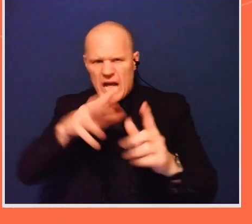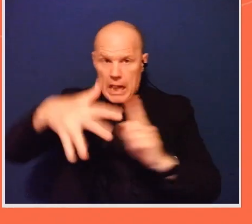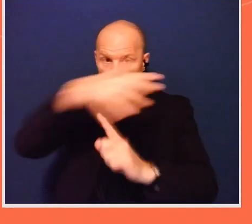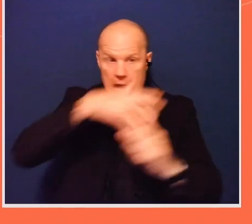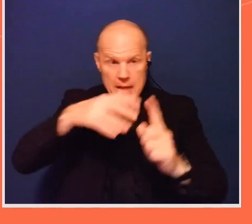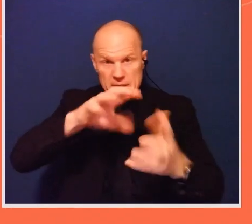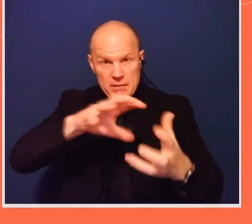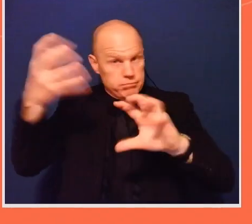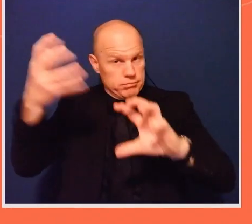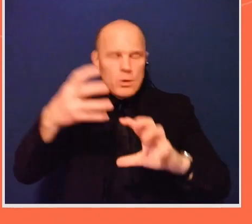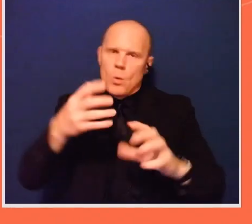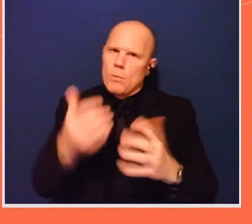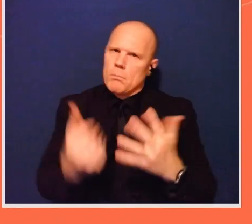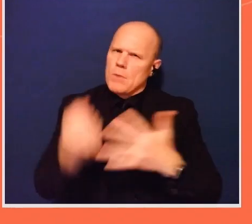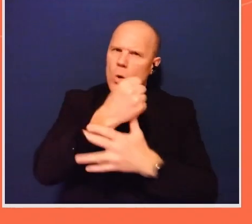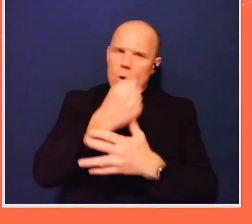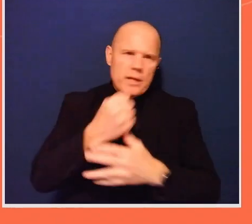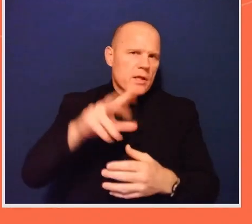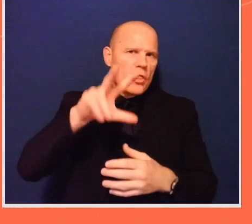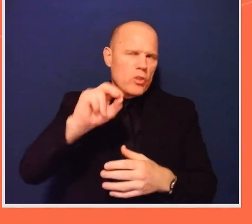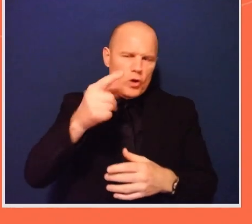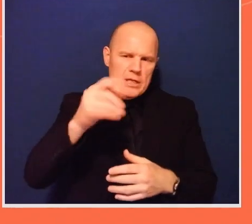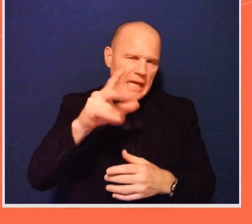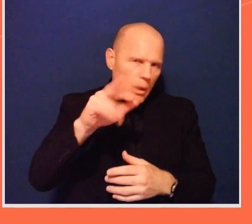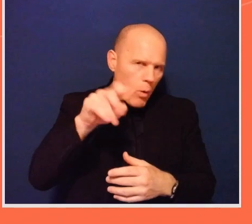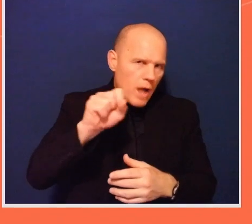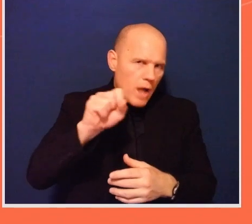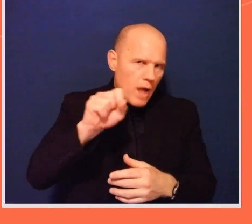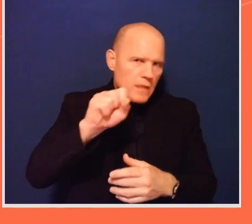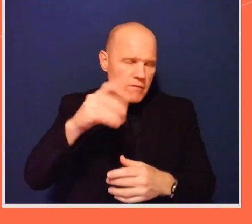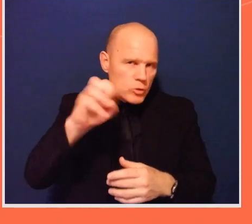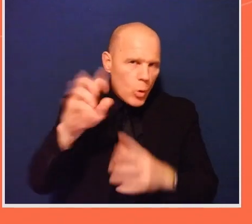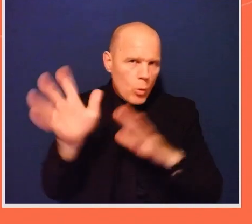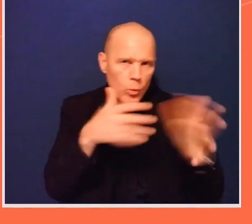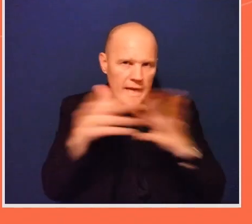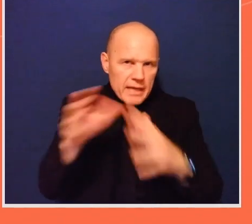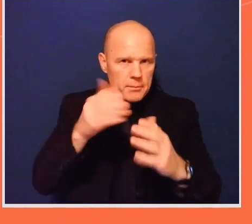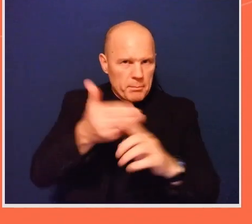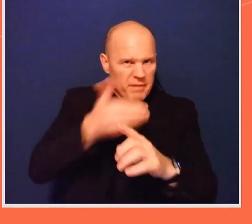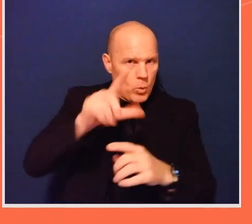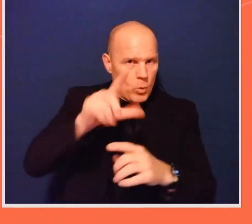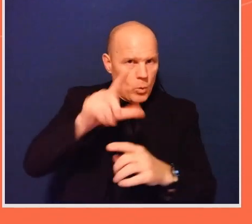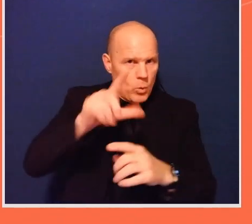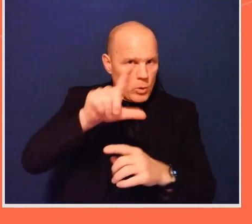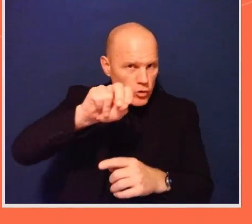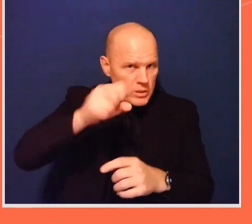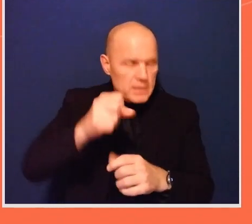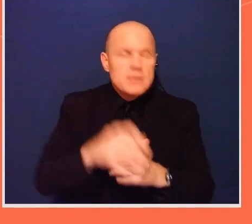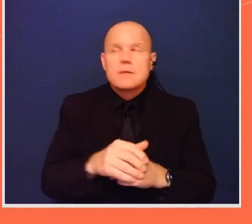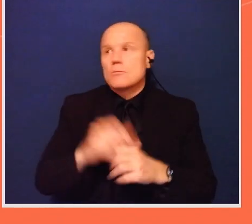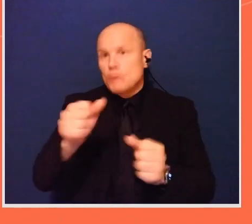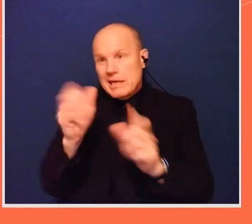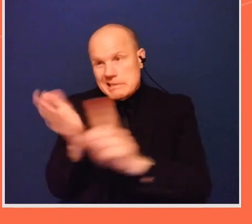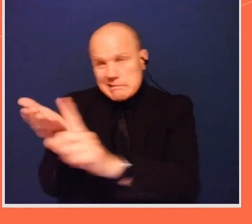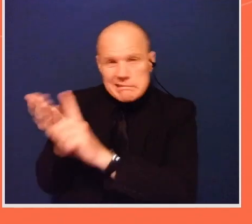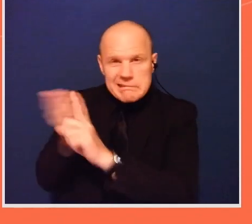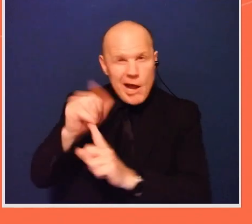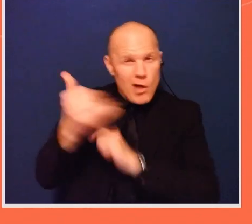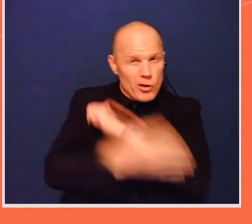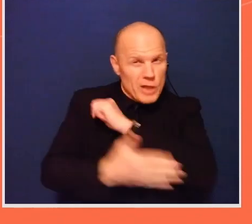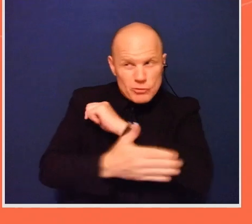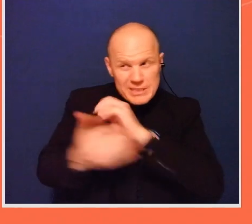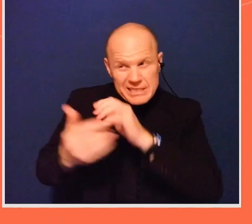of dollars to deal with the damage if we don't invest those funds now. And the